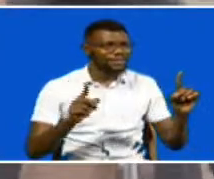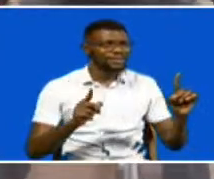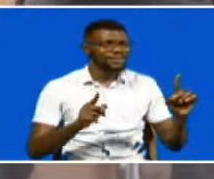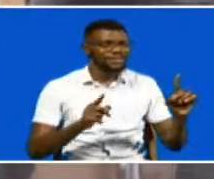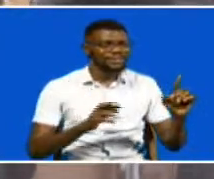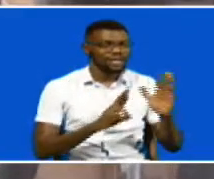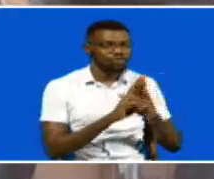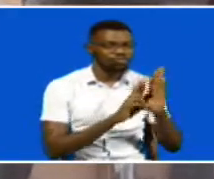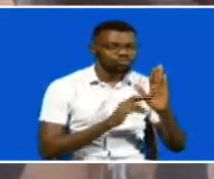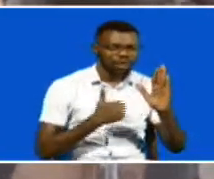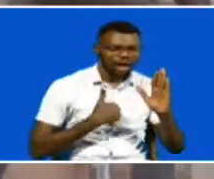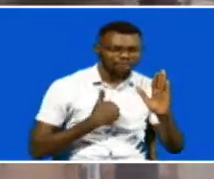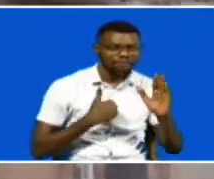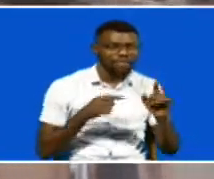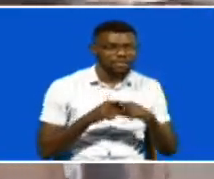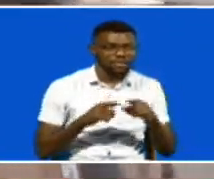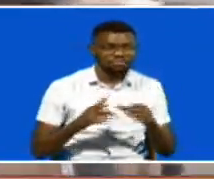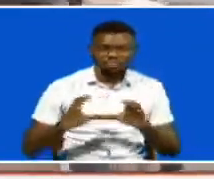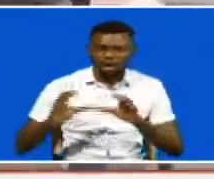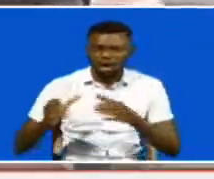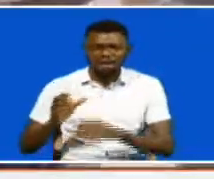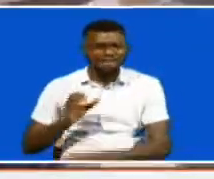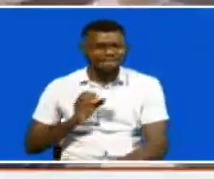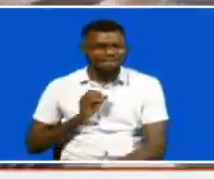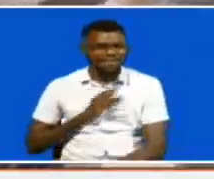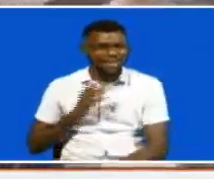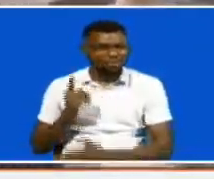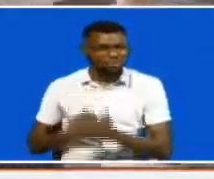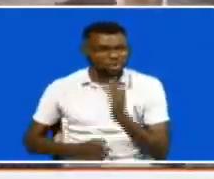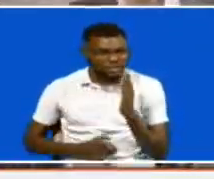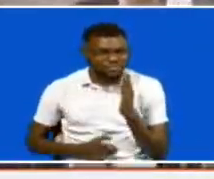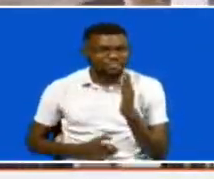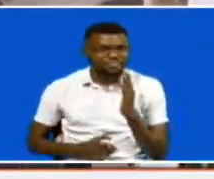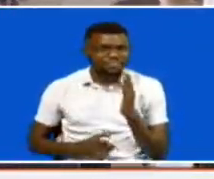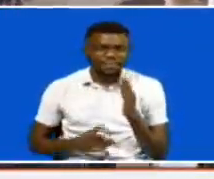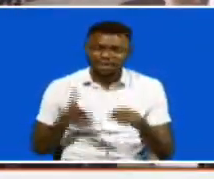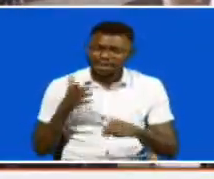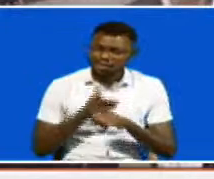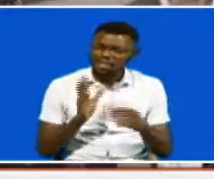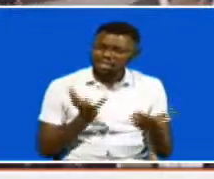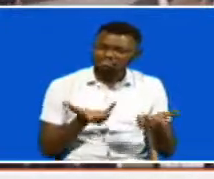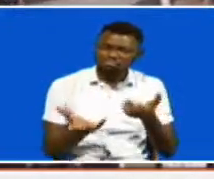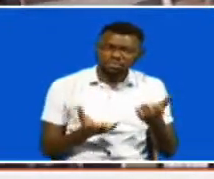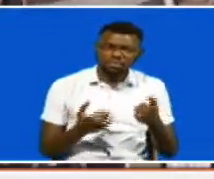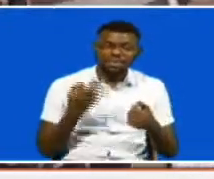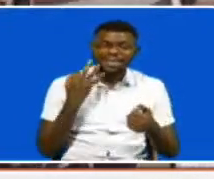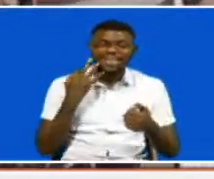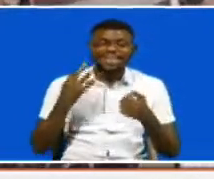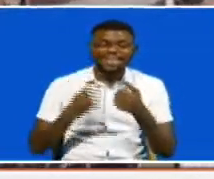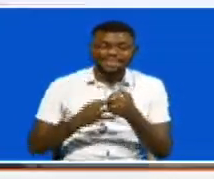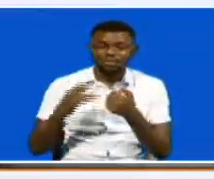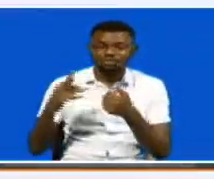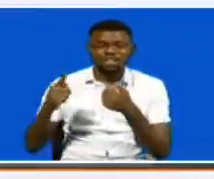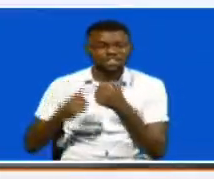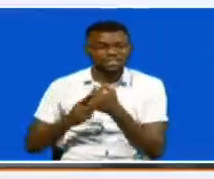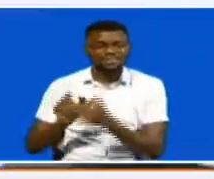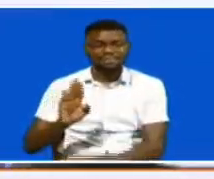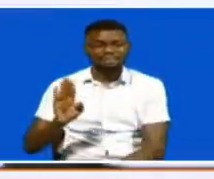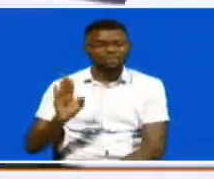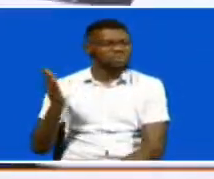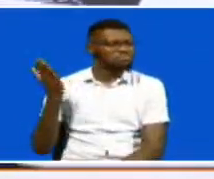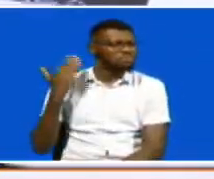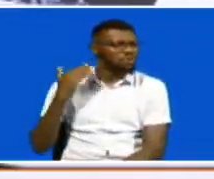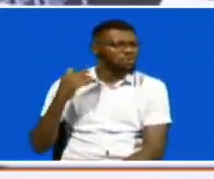The authority also fears that the value of illicit trade, which was estimated to be 826 billion shillings in